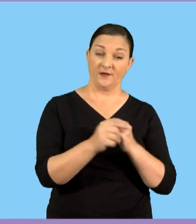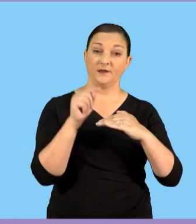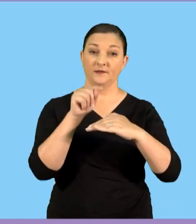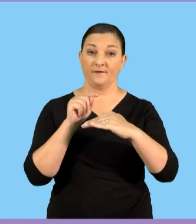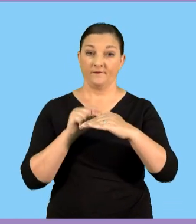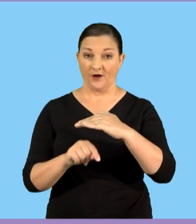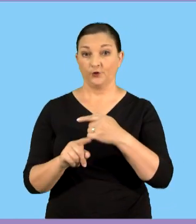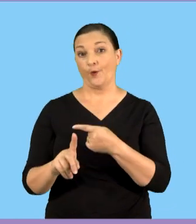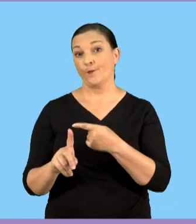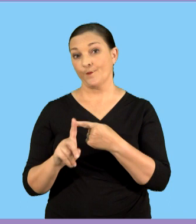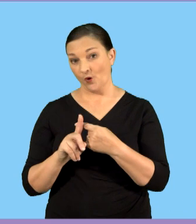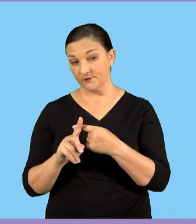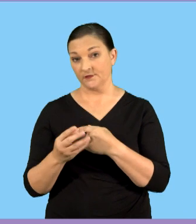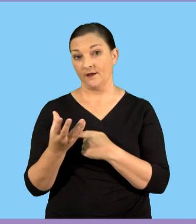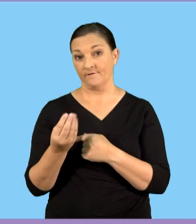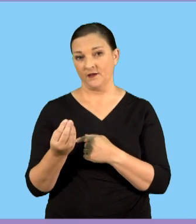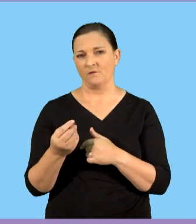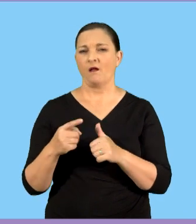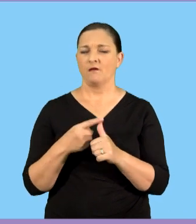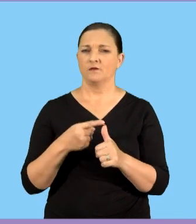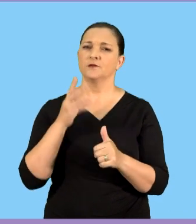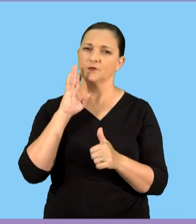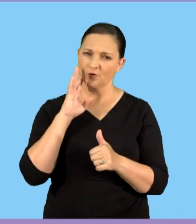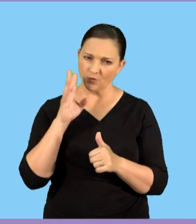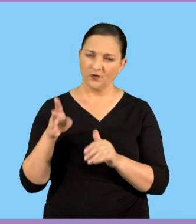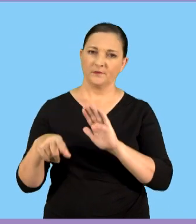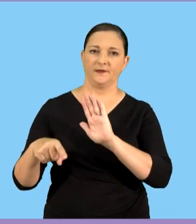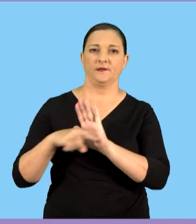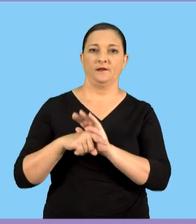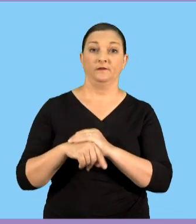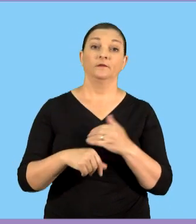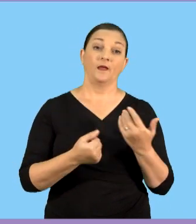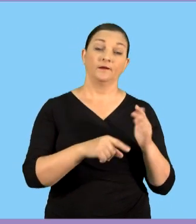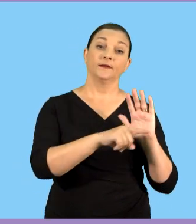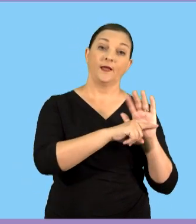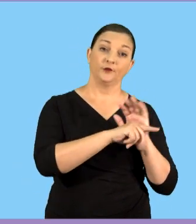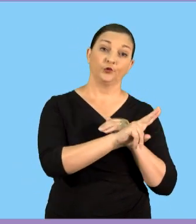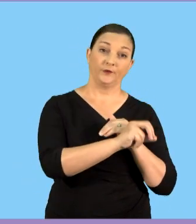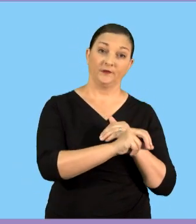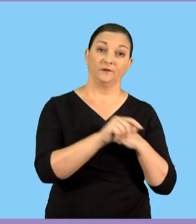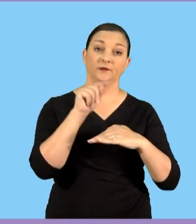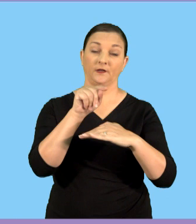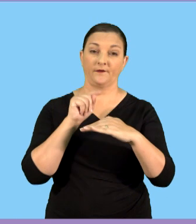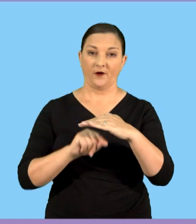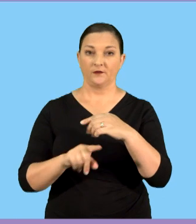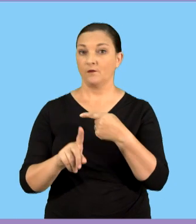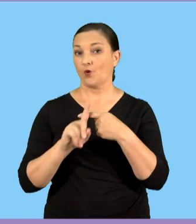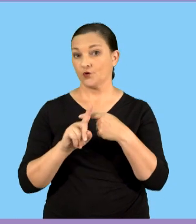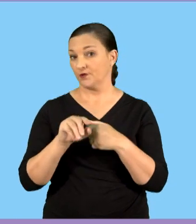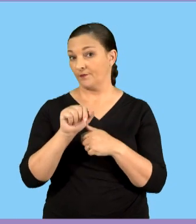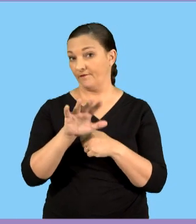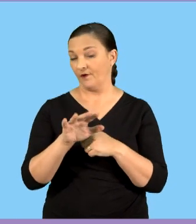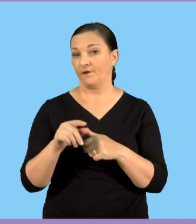a positive number, the answer is going to be a negative number. For example, there we have a negative 20 divided by